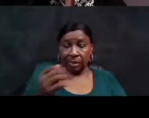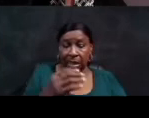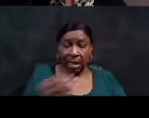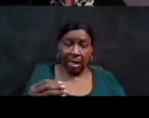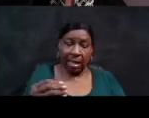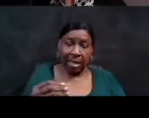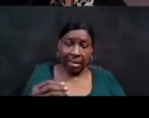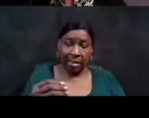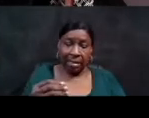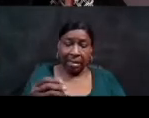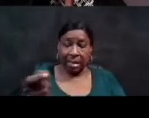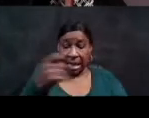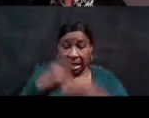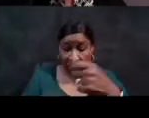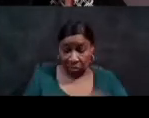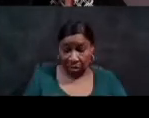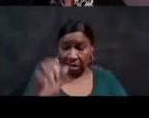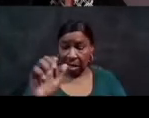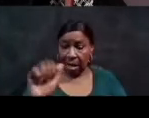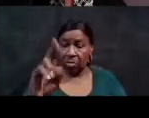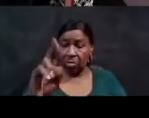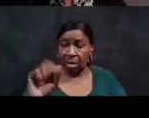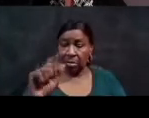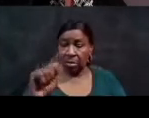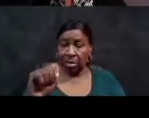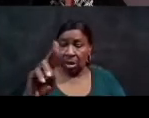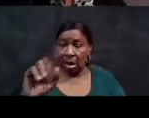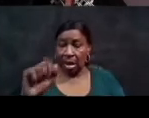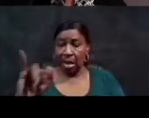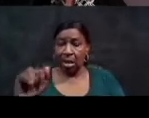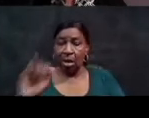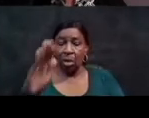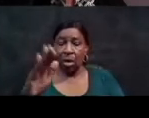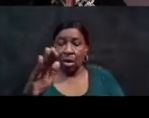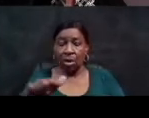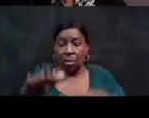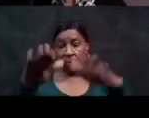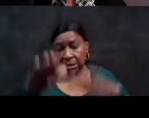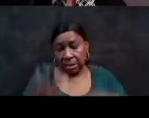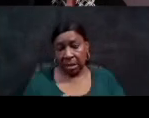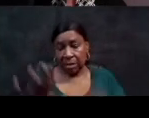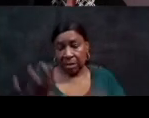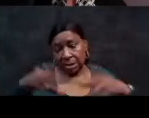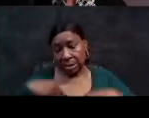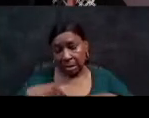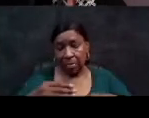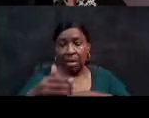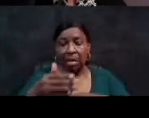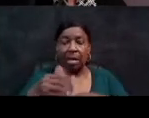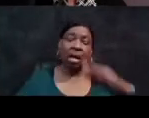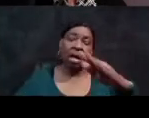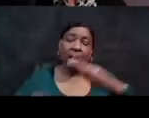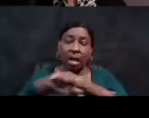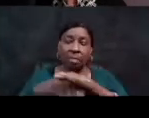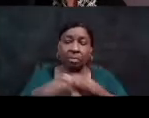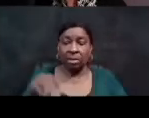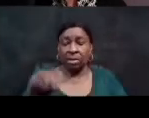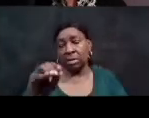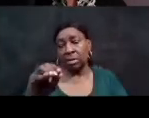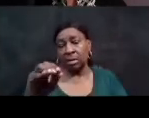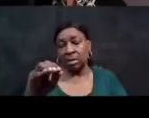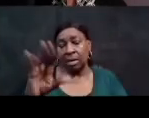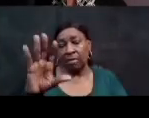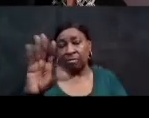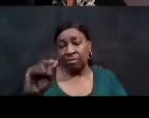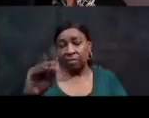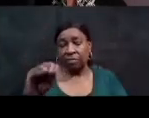in exchange, Australia would resettle up to 50 Central American asylees. And so this is not the first time